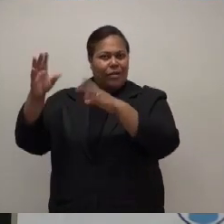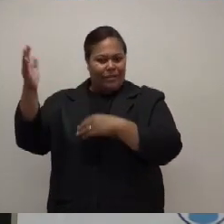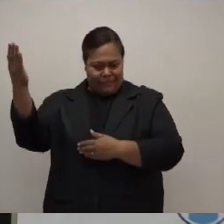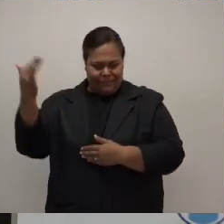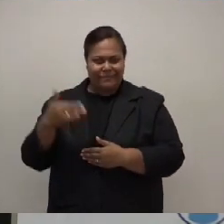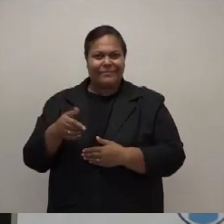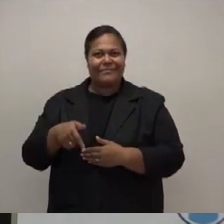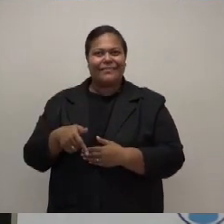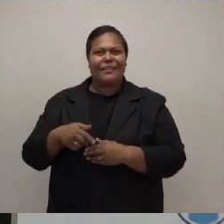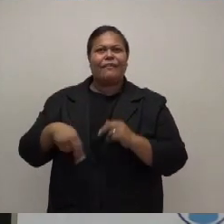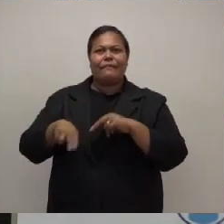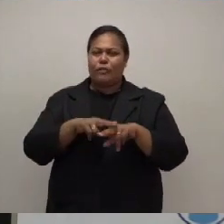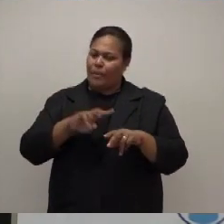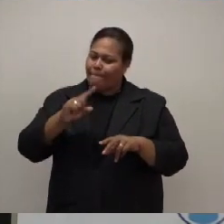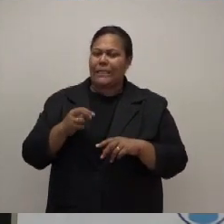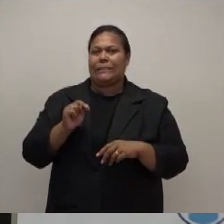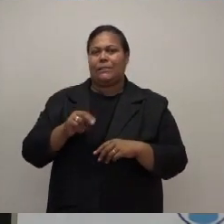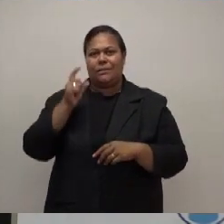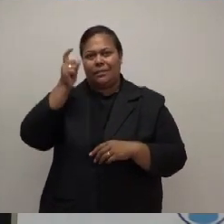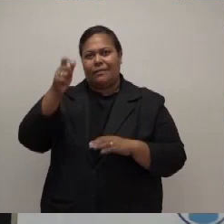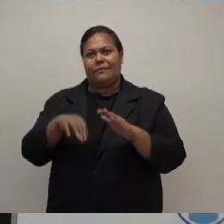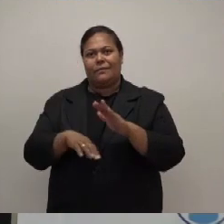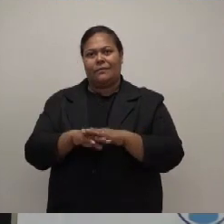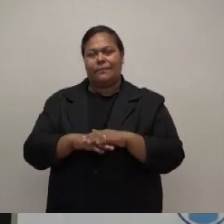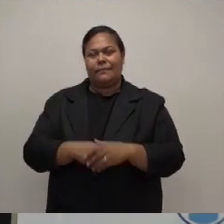controlled and safely insulated.